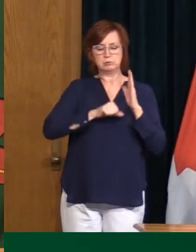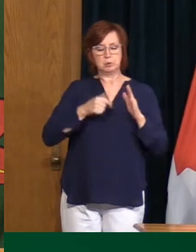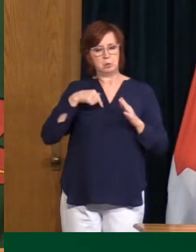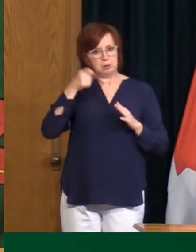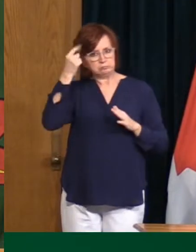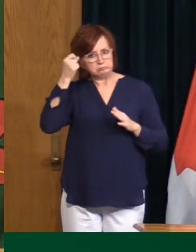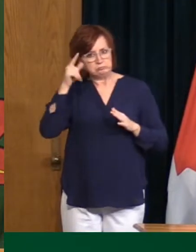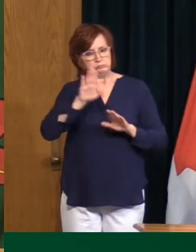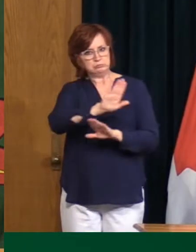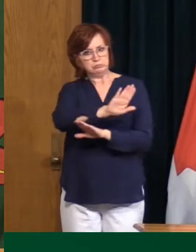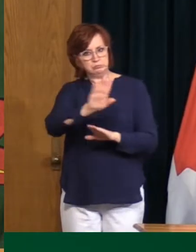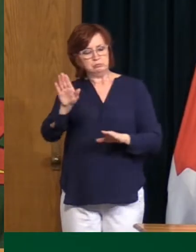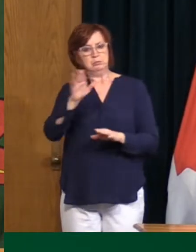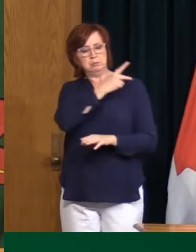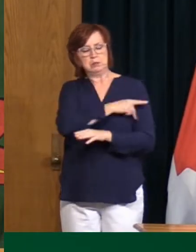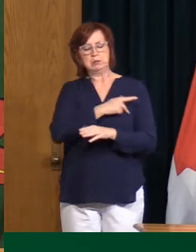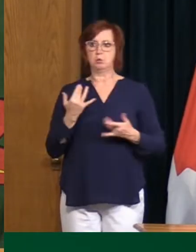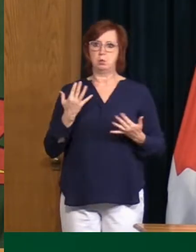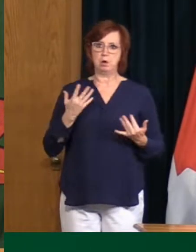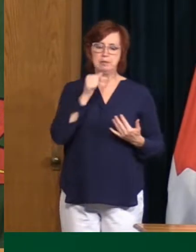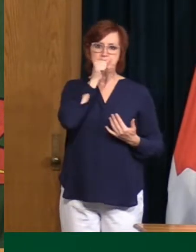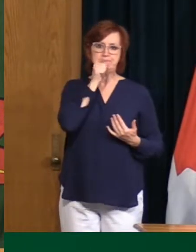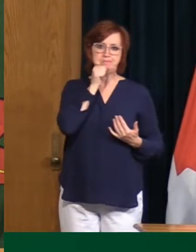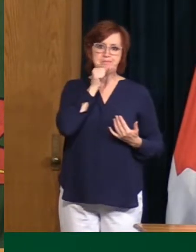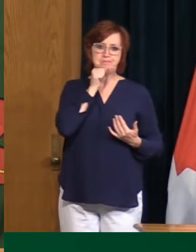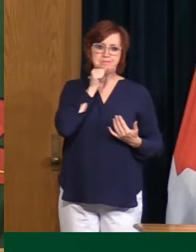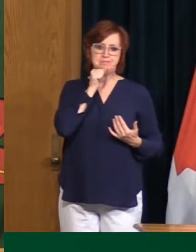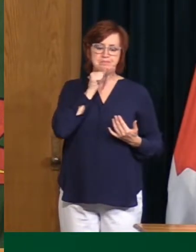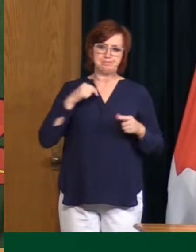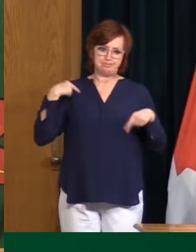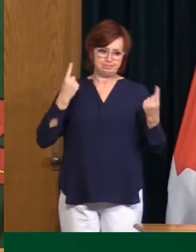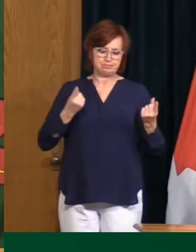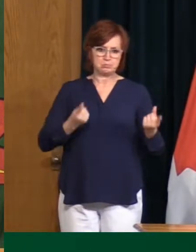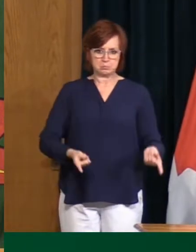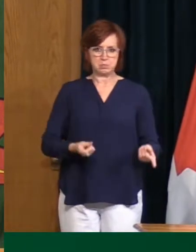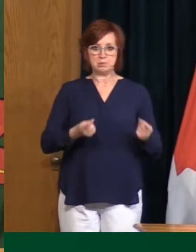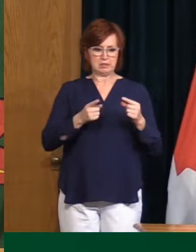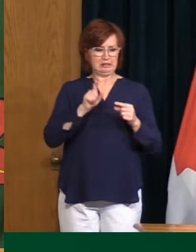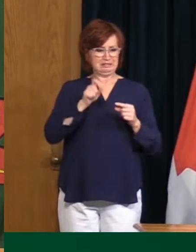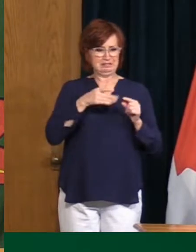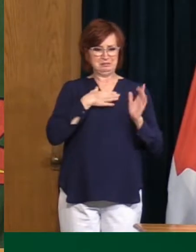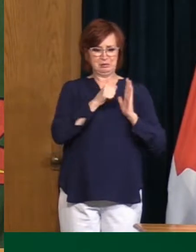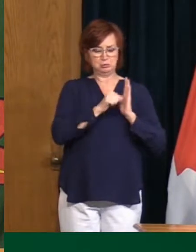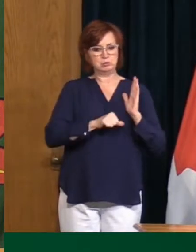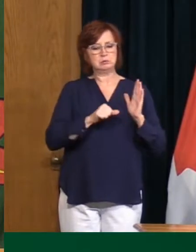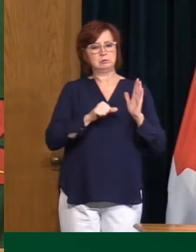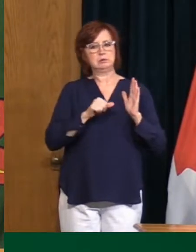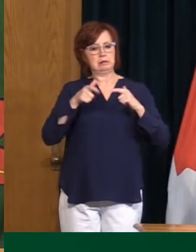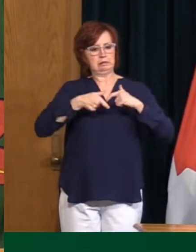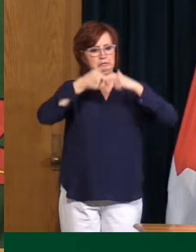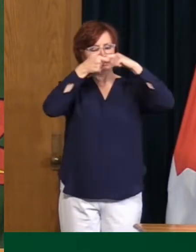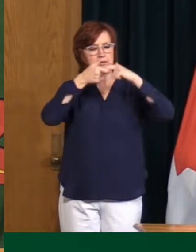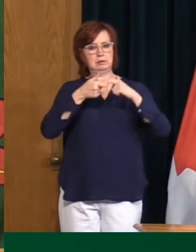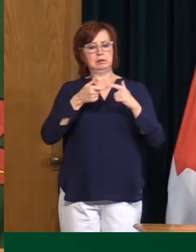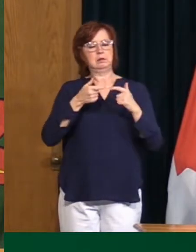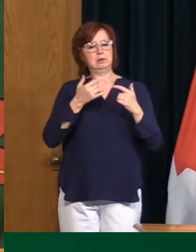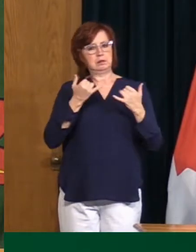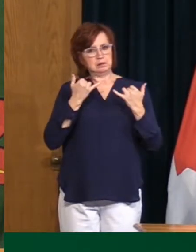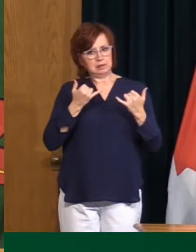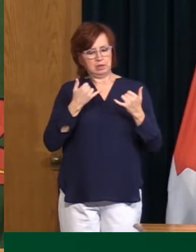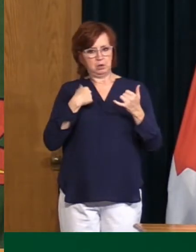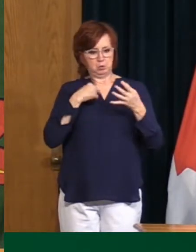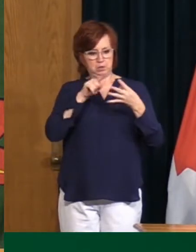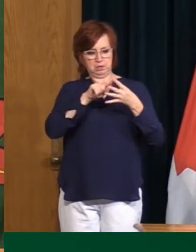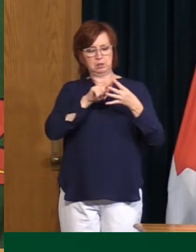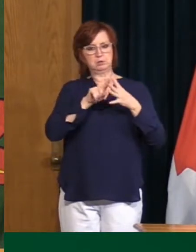these services that have been on hold, and it is why we're taking this cautious step forward with our resumption plan. COVID is part of our everyday